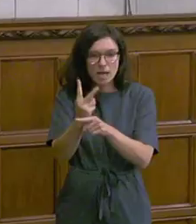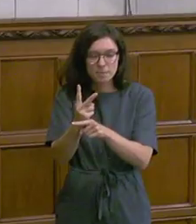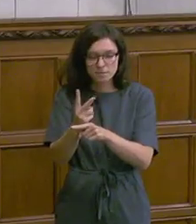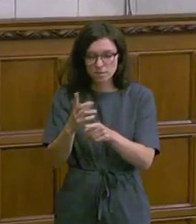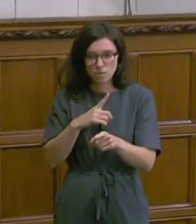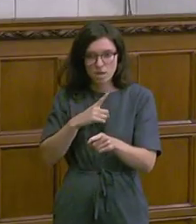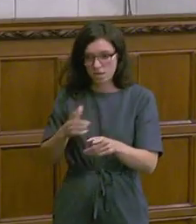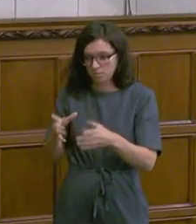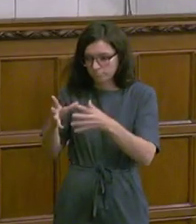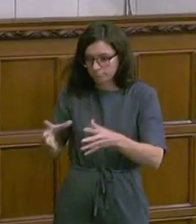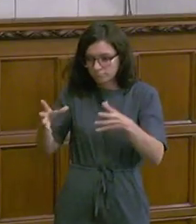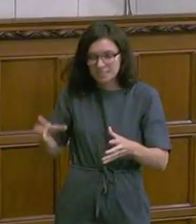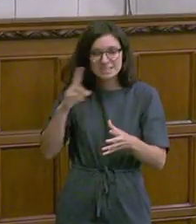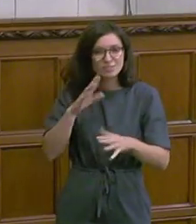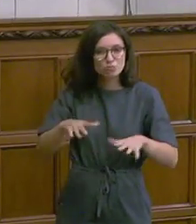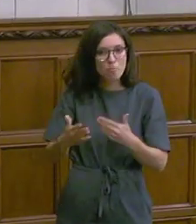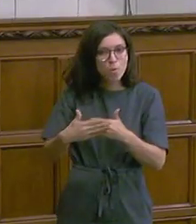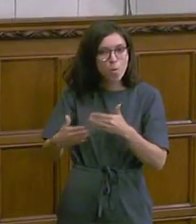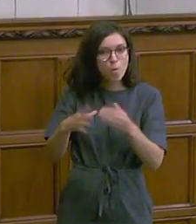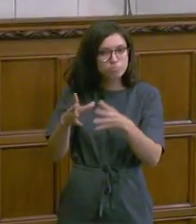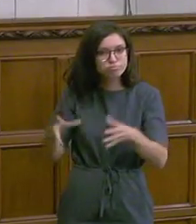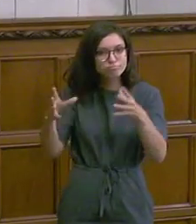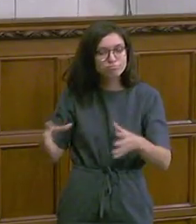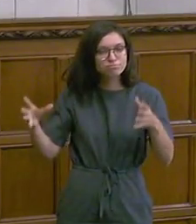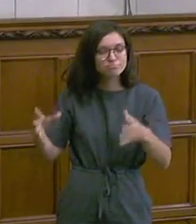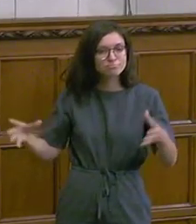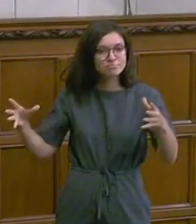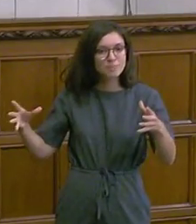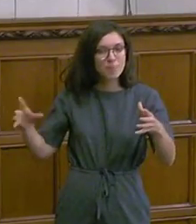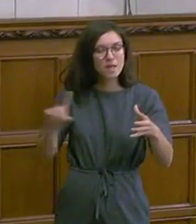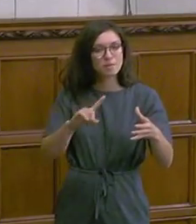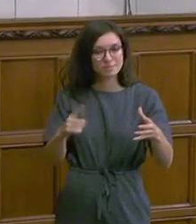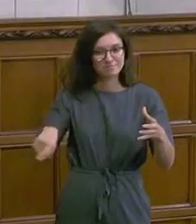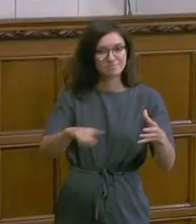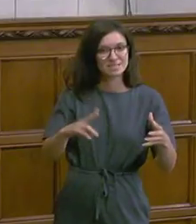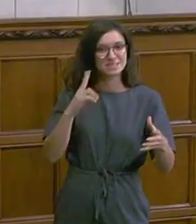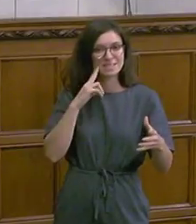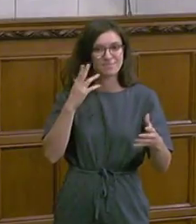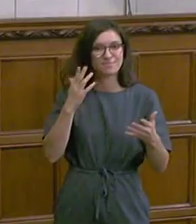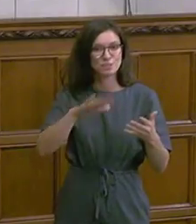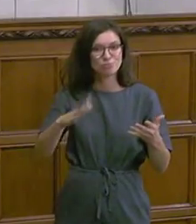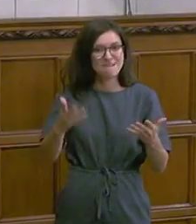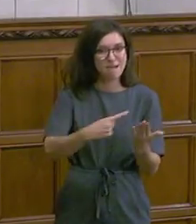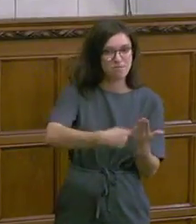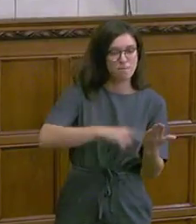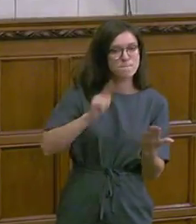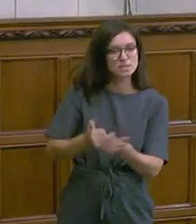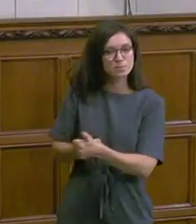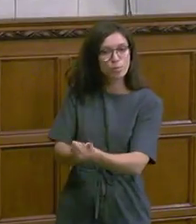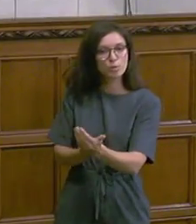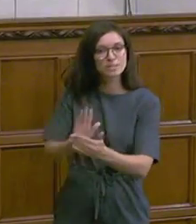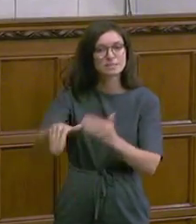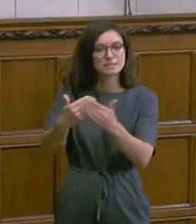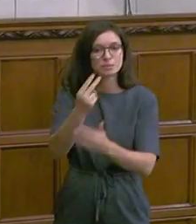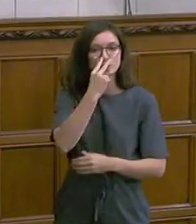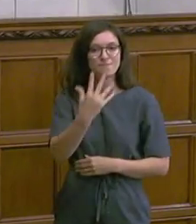children, and also the fact that deaf children now are to be supported up to the age of 25 through the